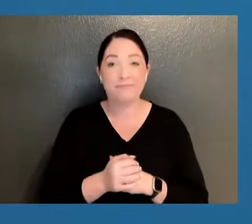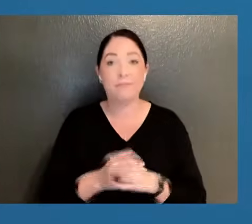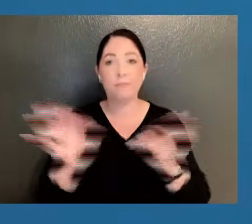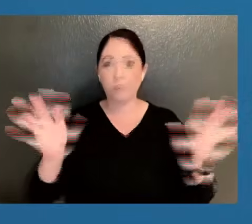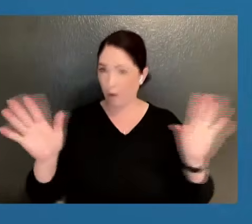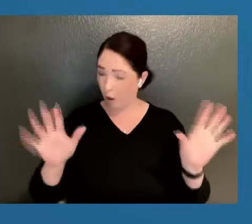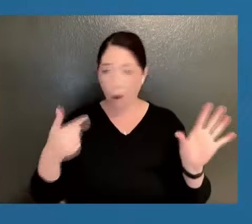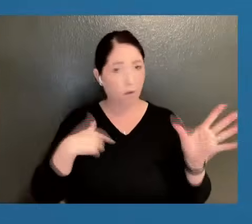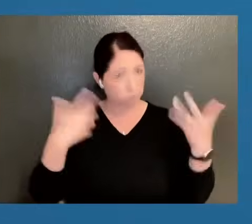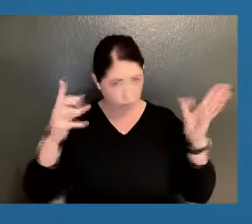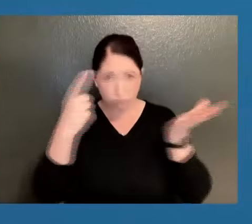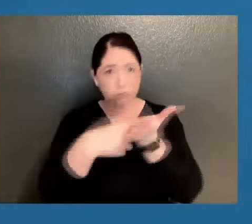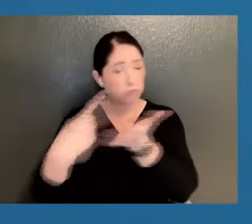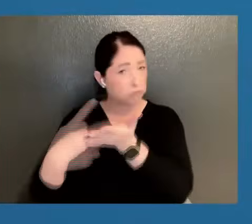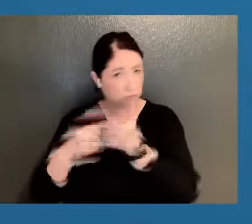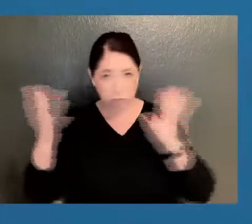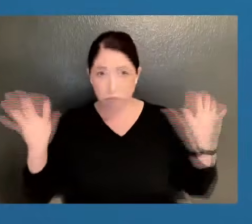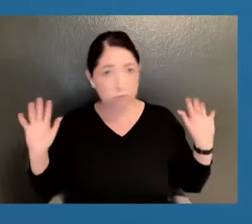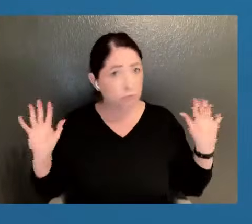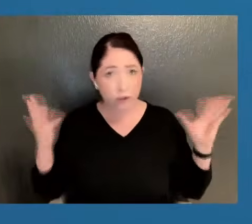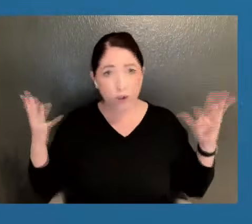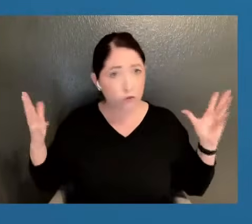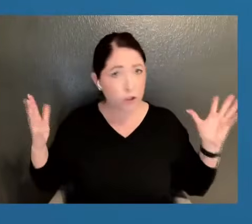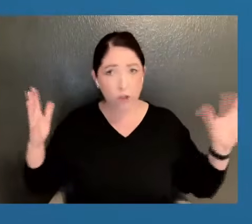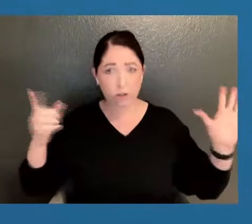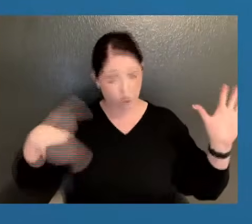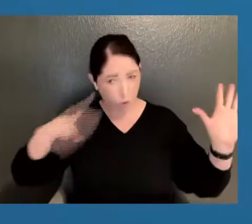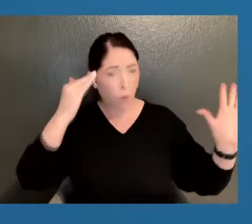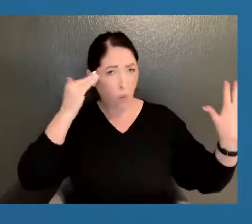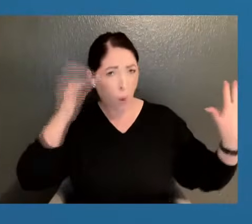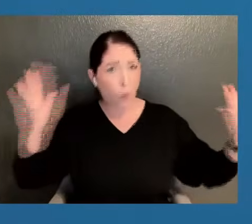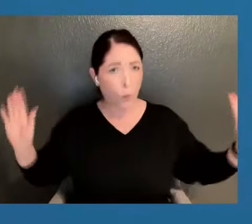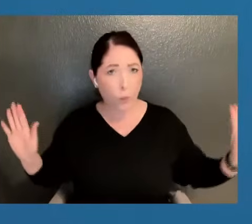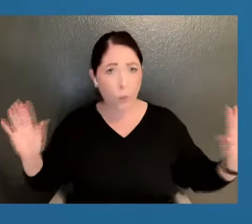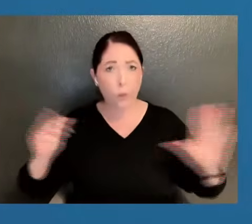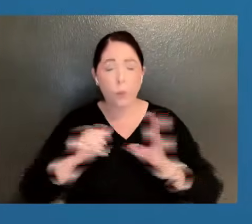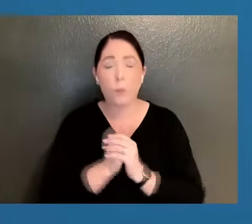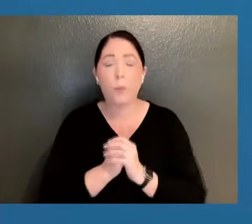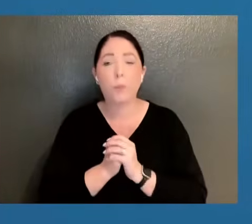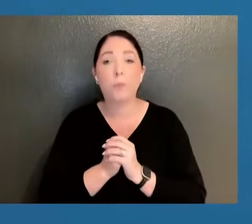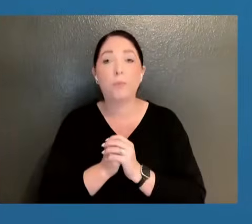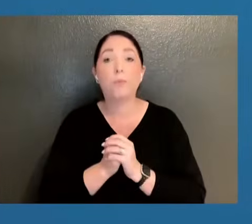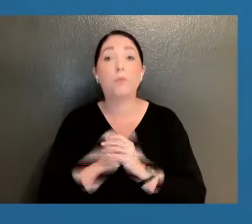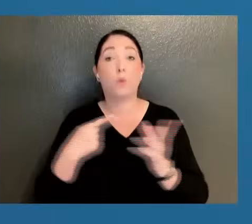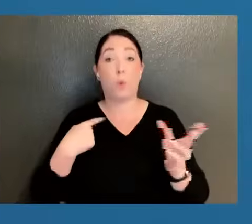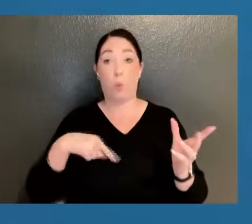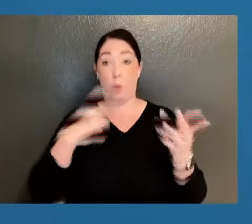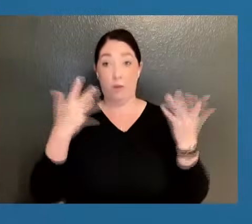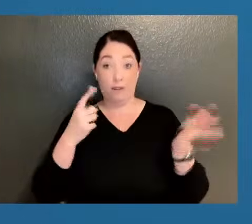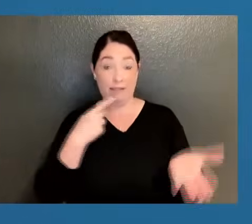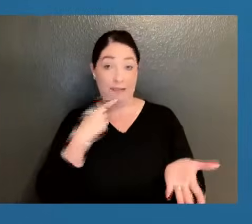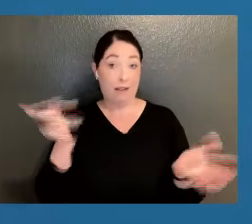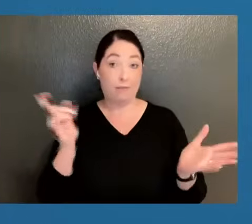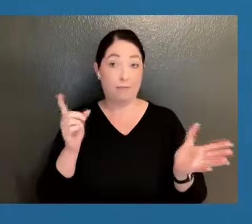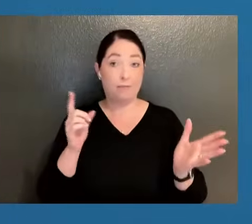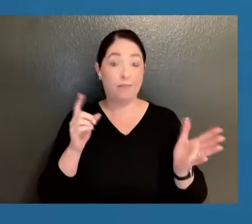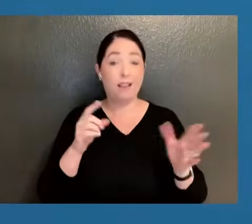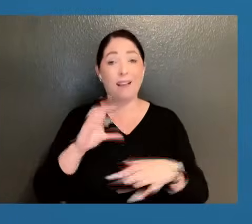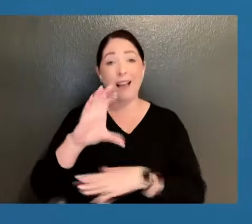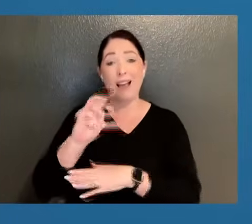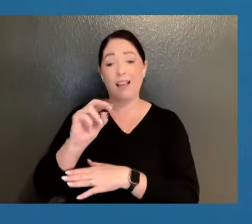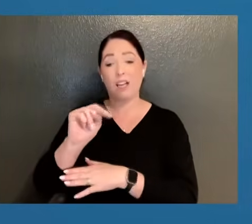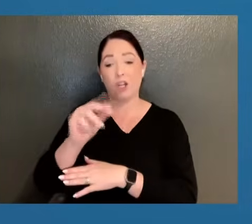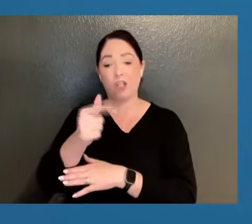Talk to everybody. Talk to everybody. You know that. We said, enough with gridlock. It must